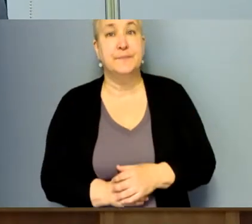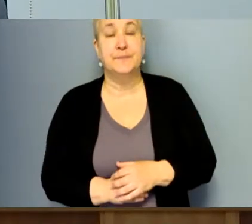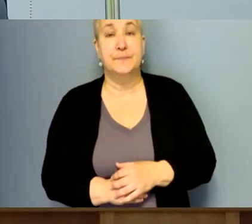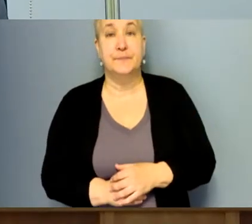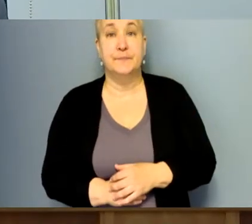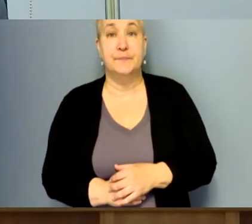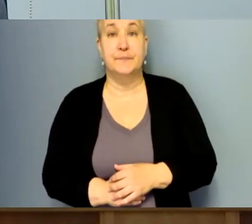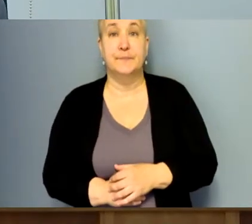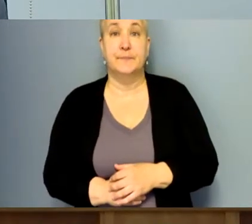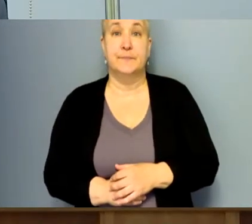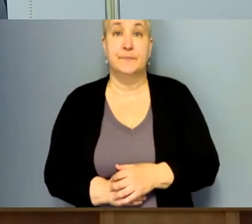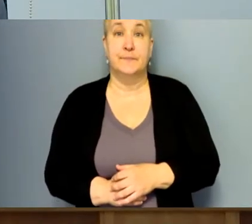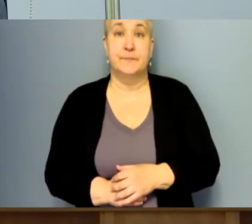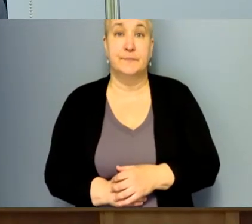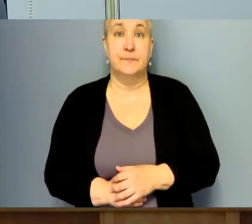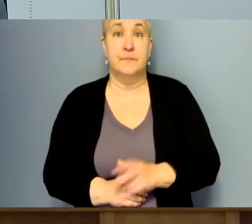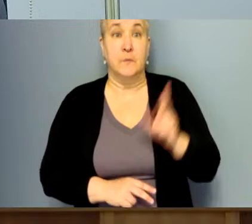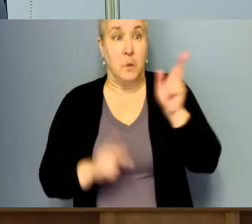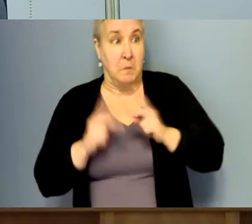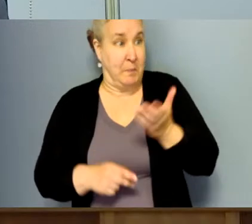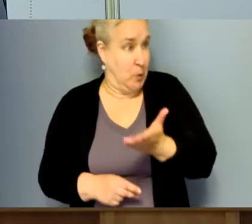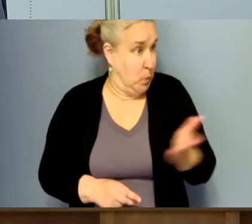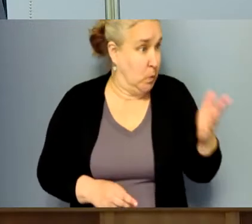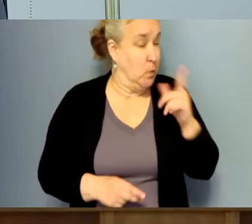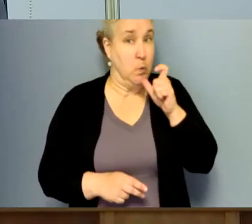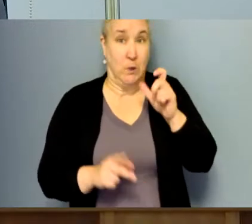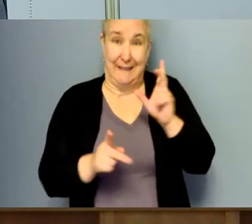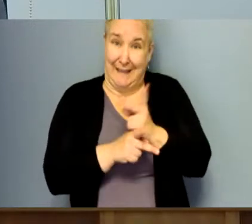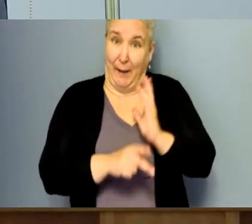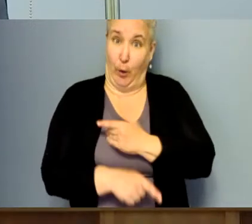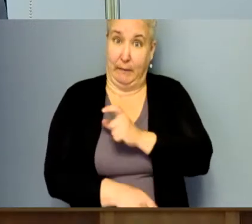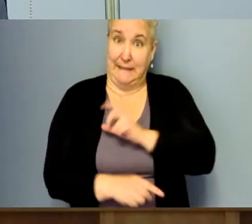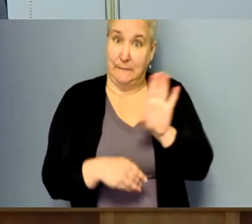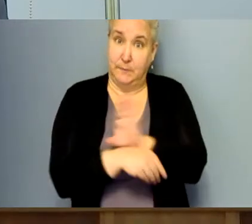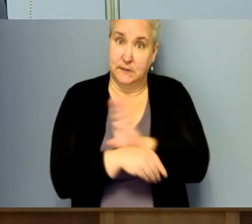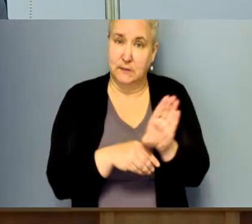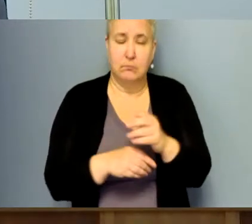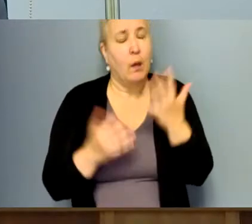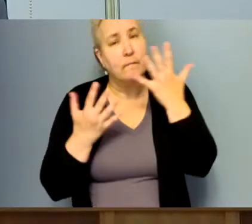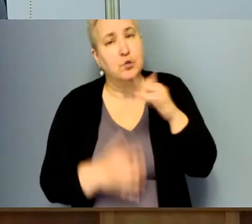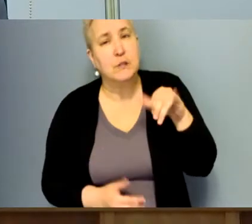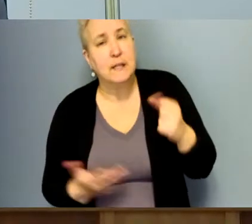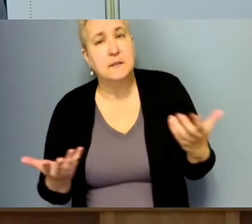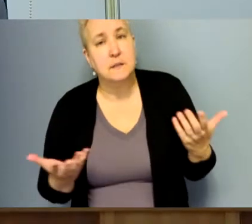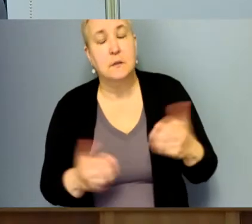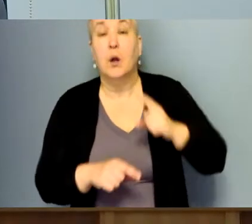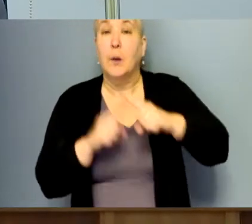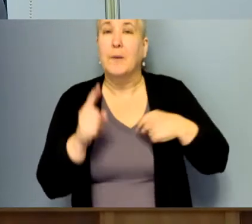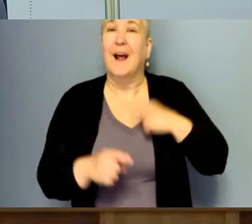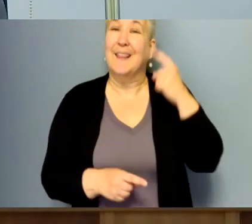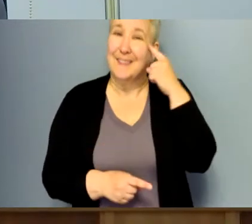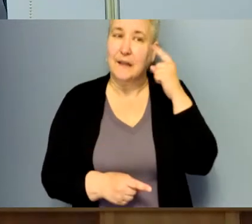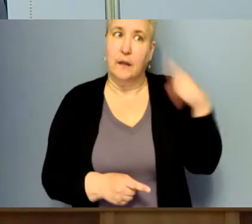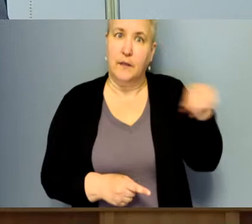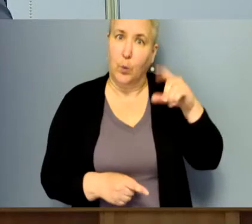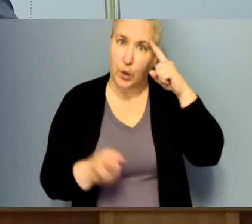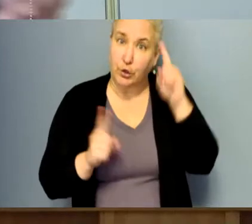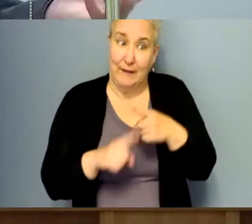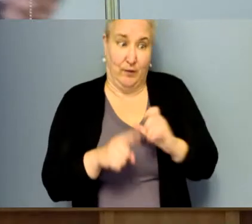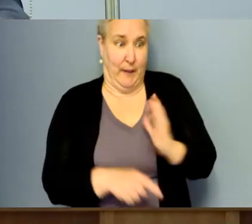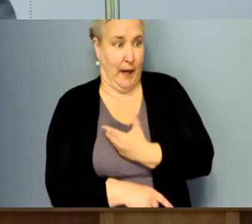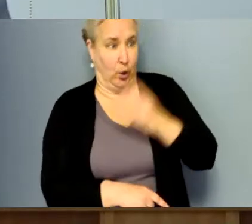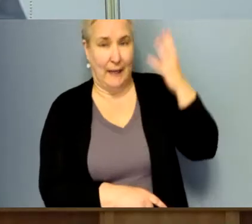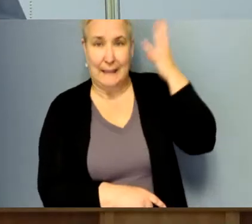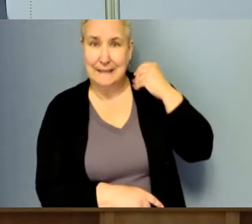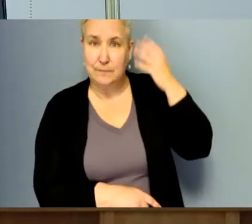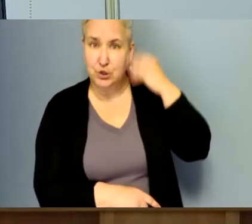who keep our police busy? Yes, unfortunately. You know, but I think they would agree, from our experience,